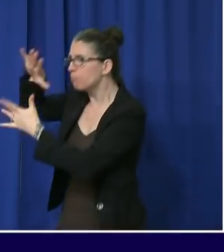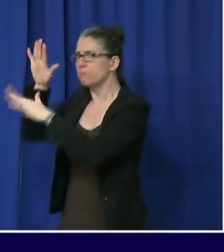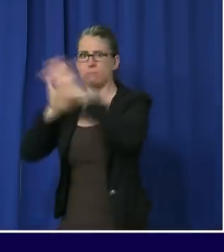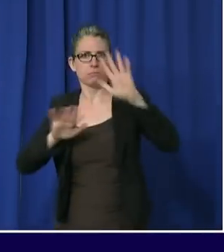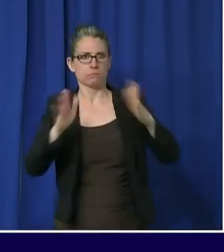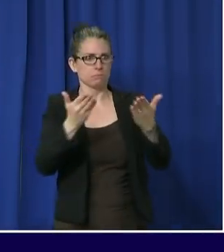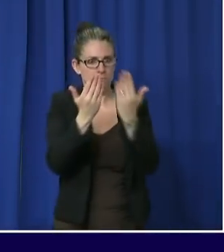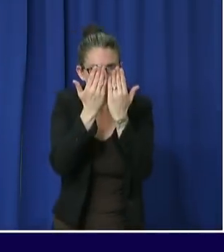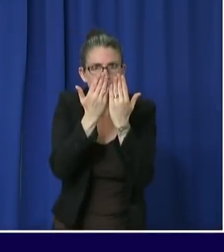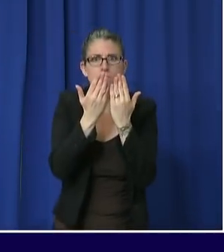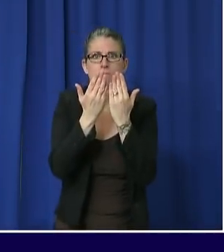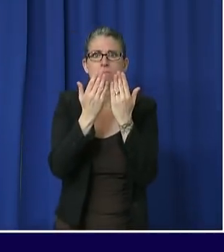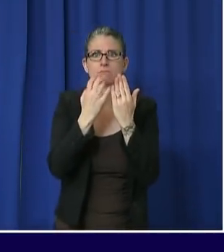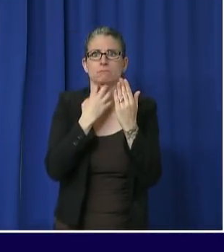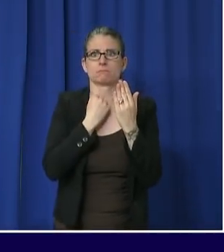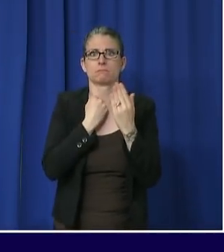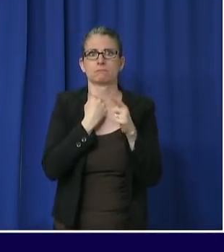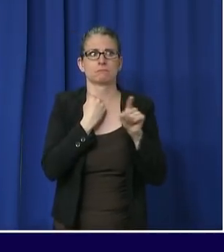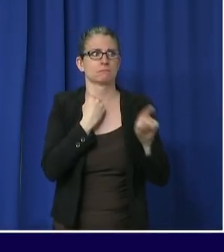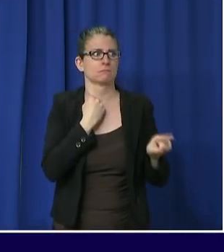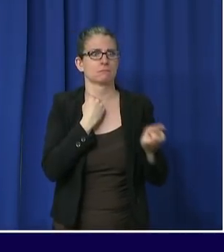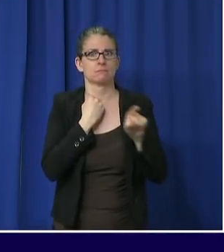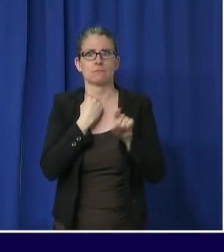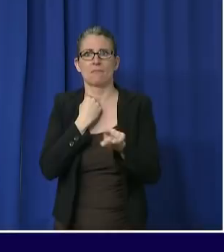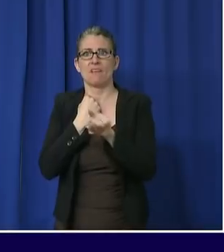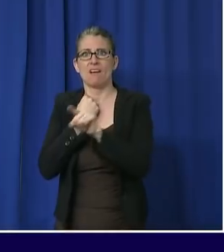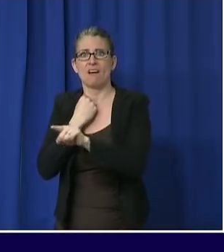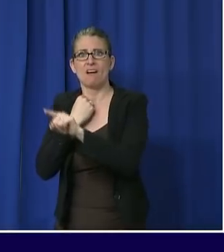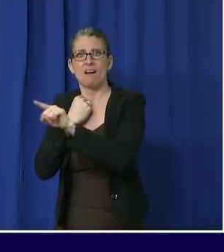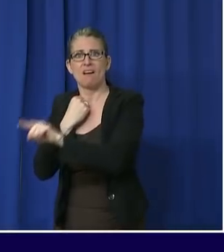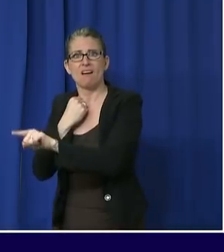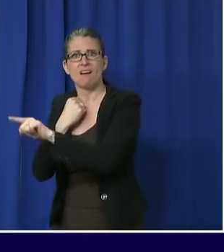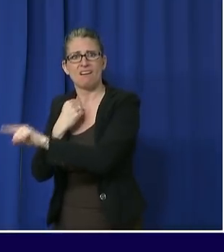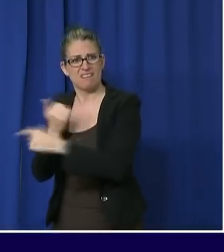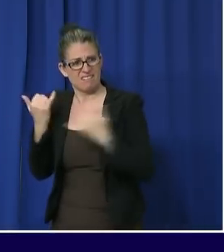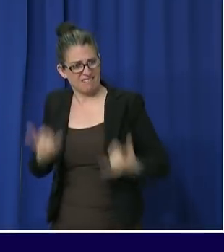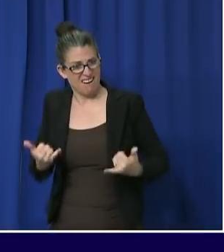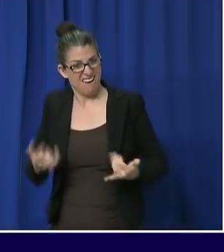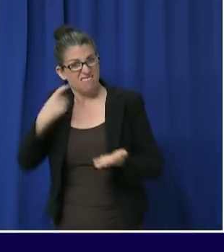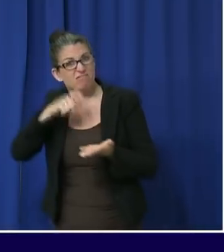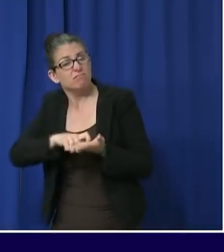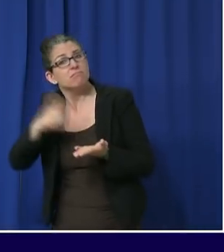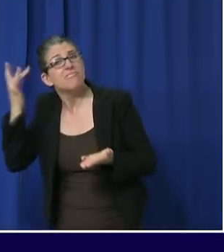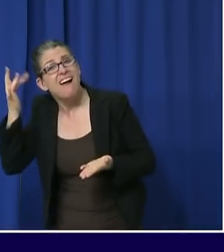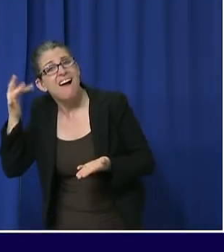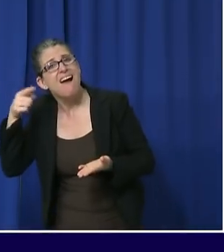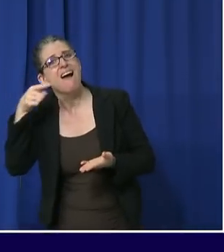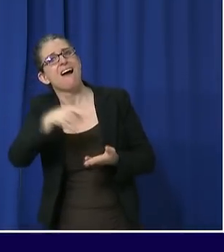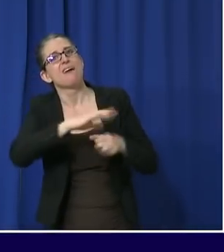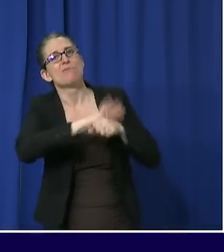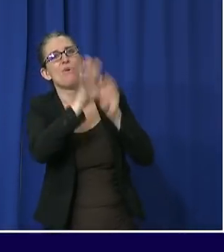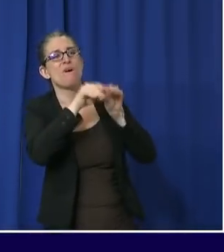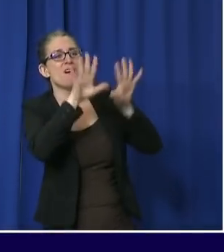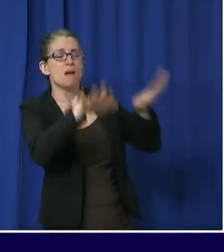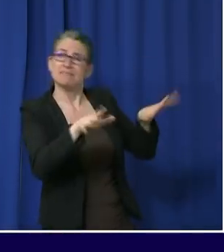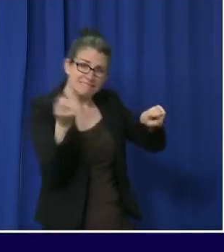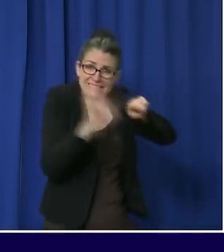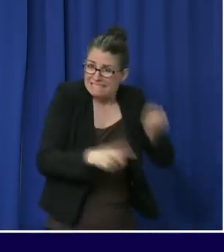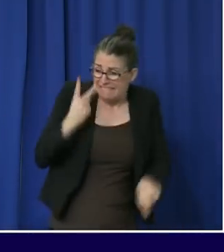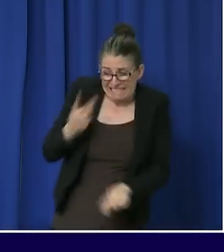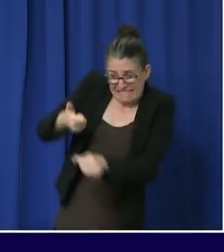we now know each and every one of these workers' importance and value to all of us.